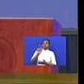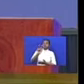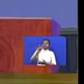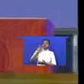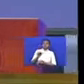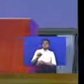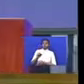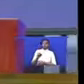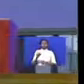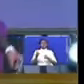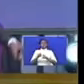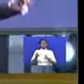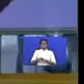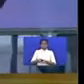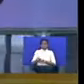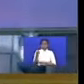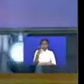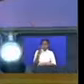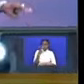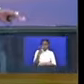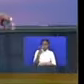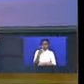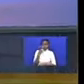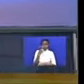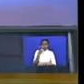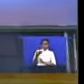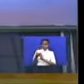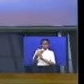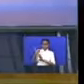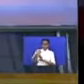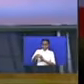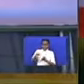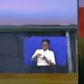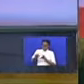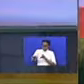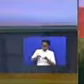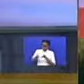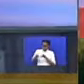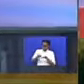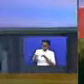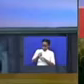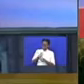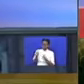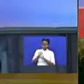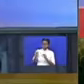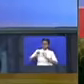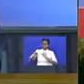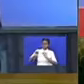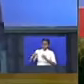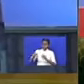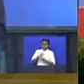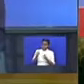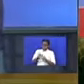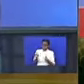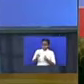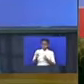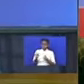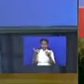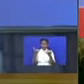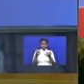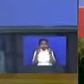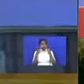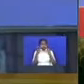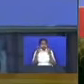Commonwealth. I was in Botswana and I took them through Kingdom Commonwealth understanding. I was in Botswana. We have teams that have arrived here